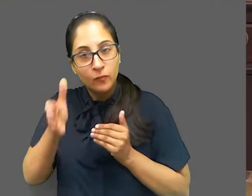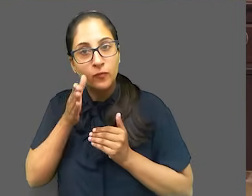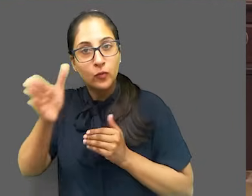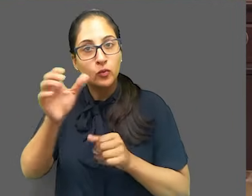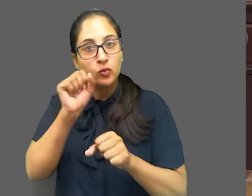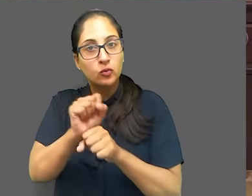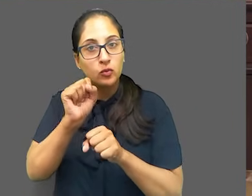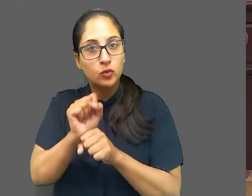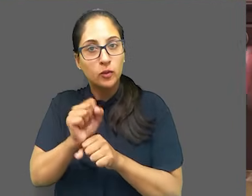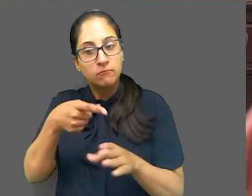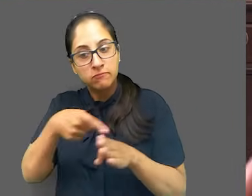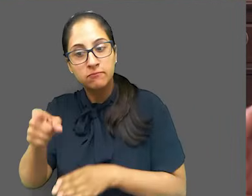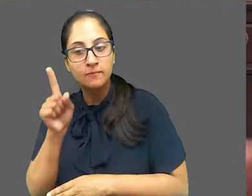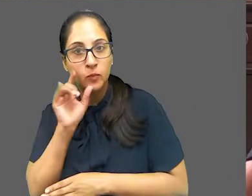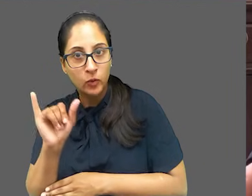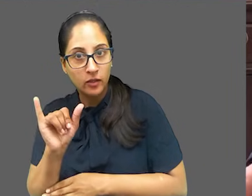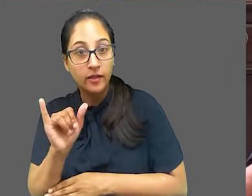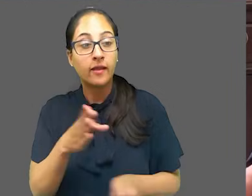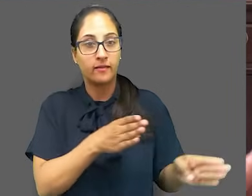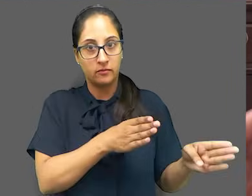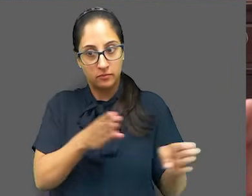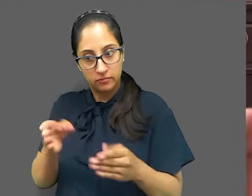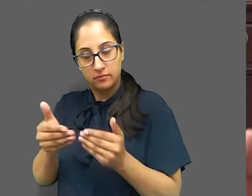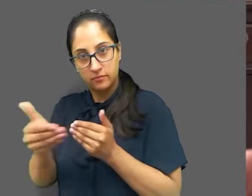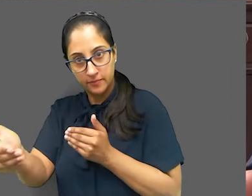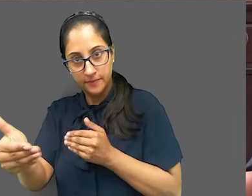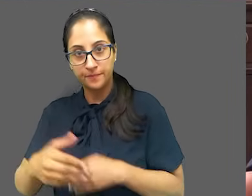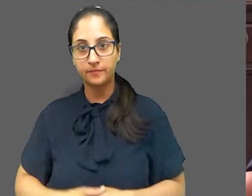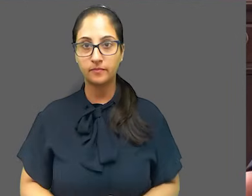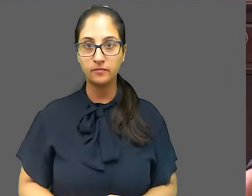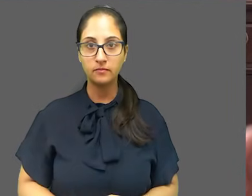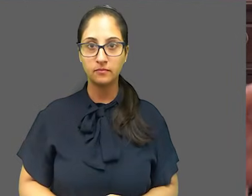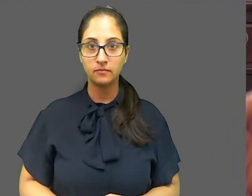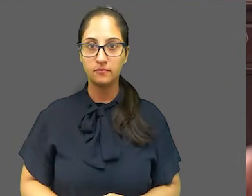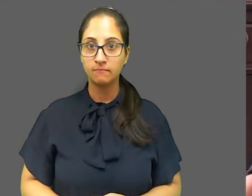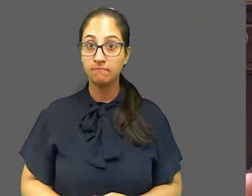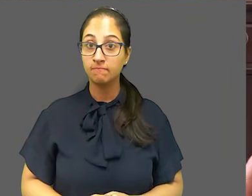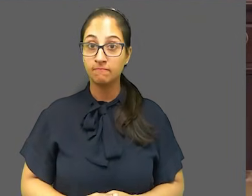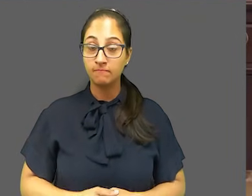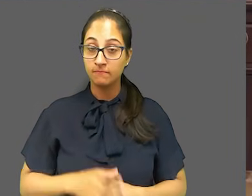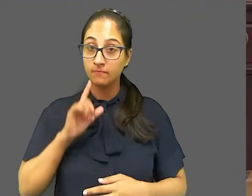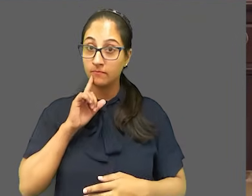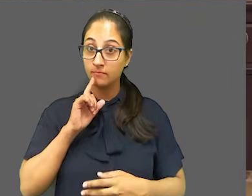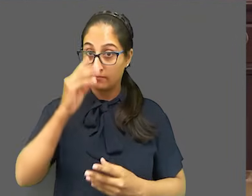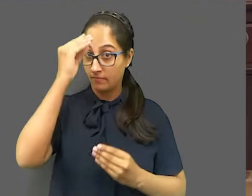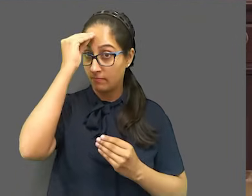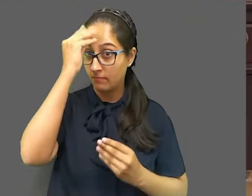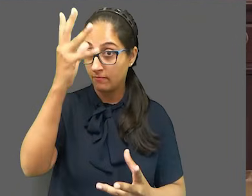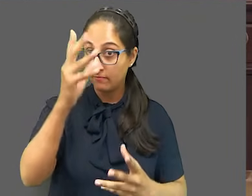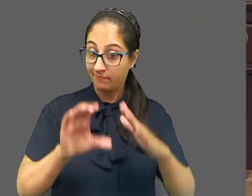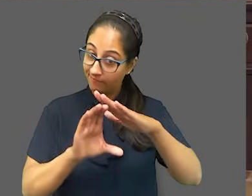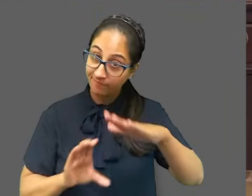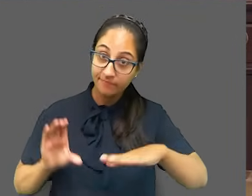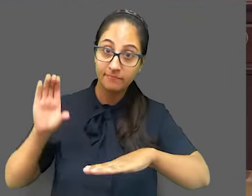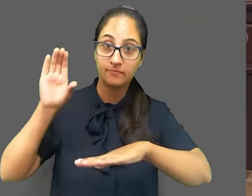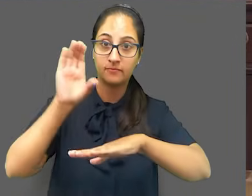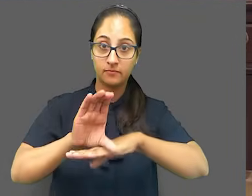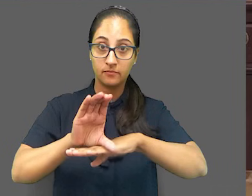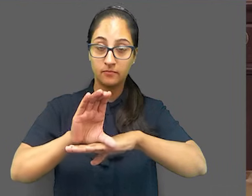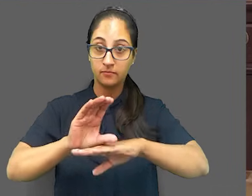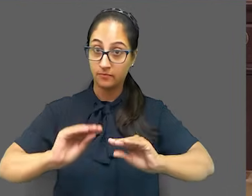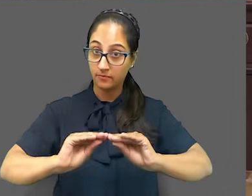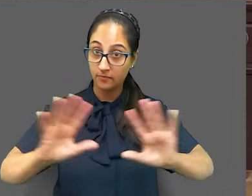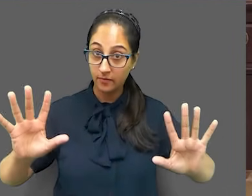ahead. I cannot be more explicit in sharing this with you. Our